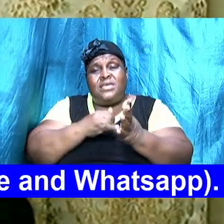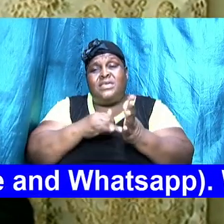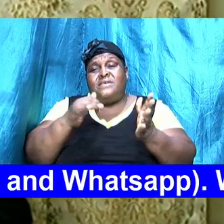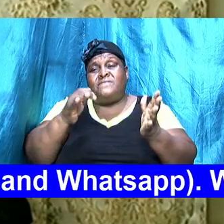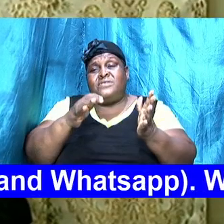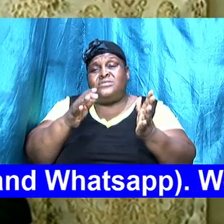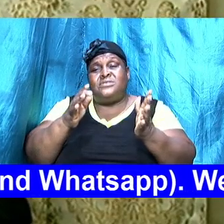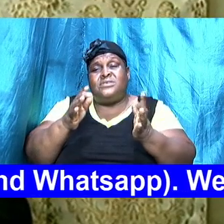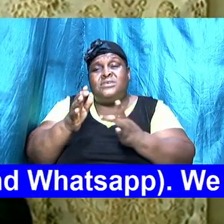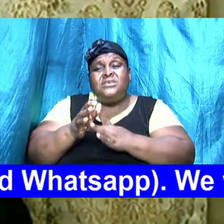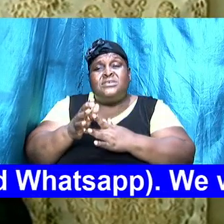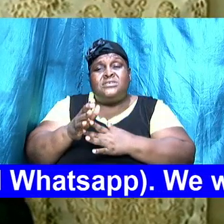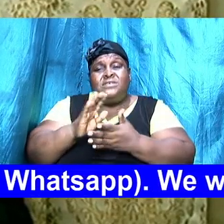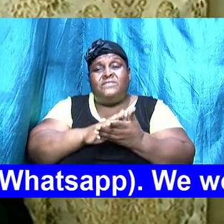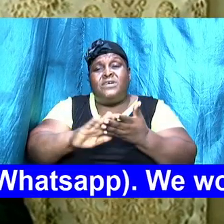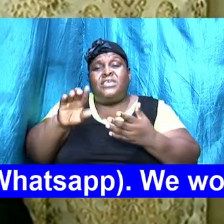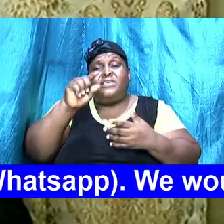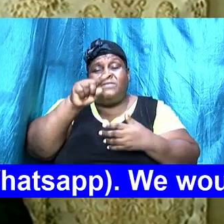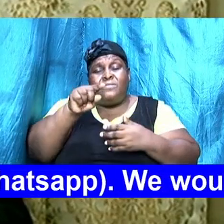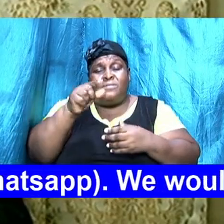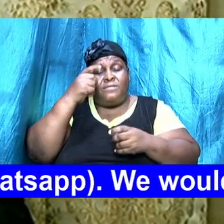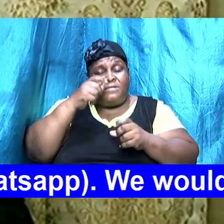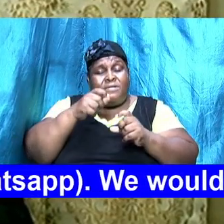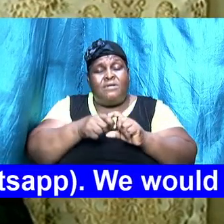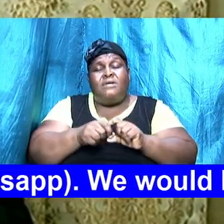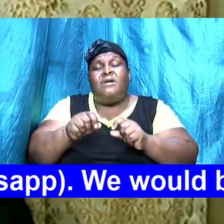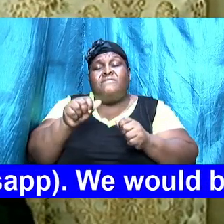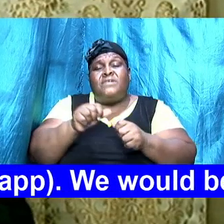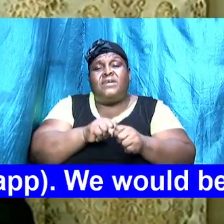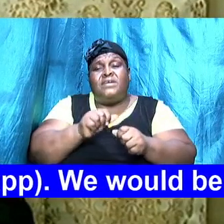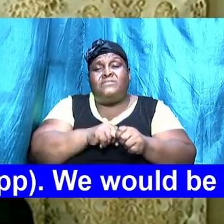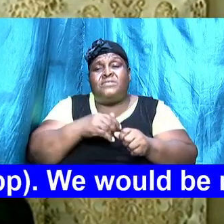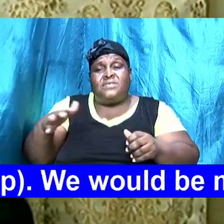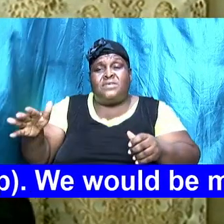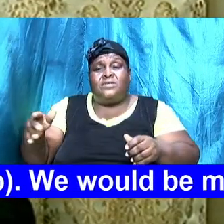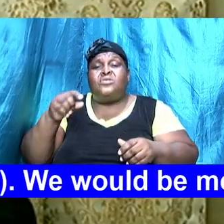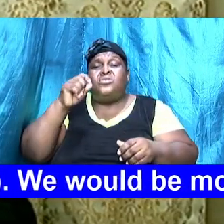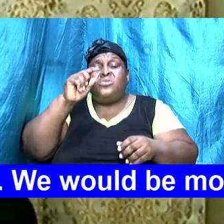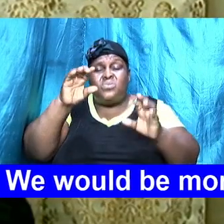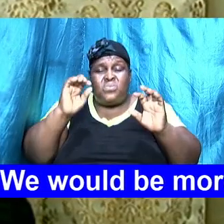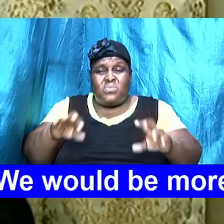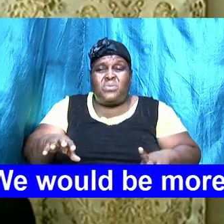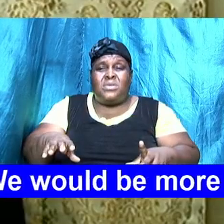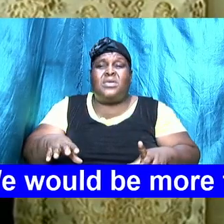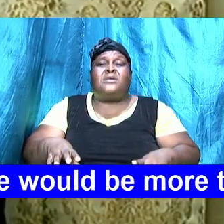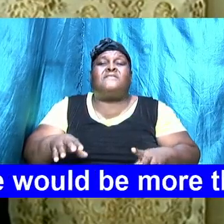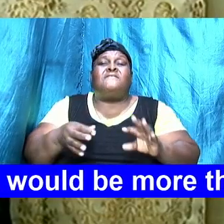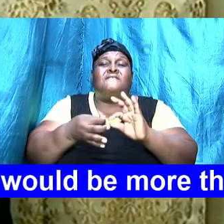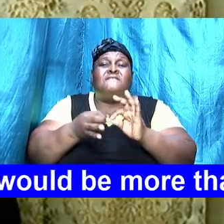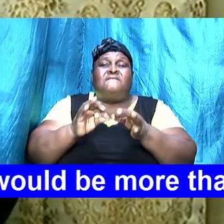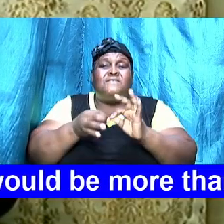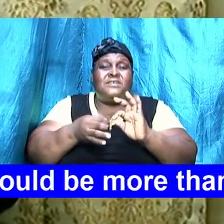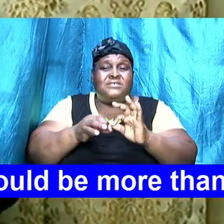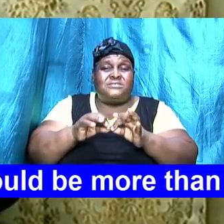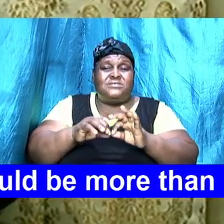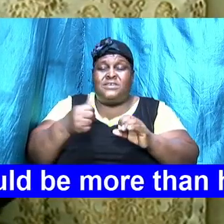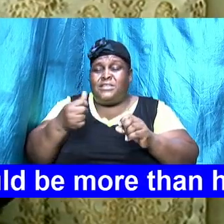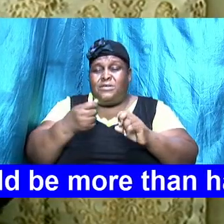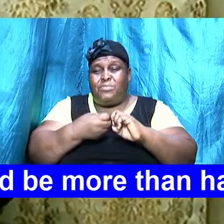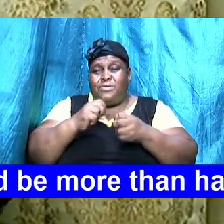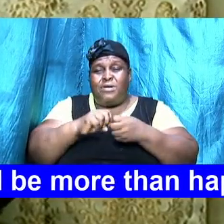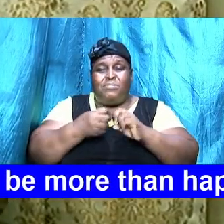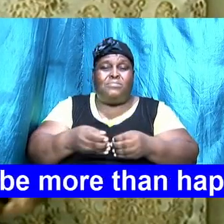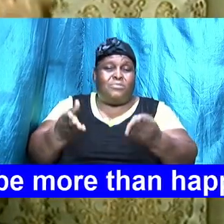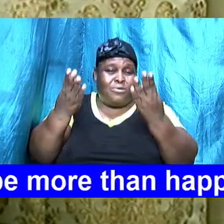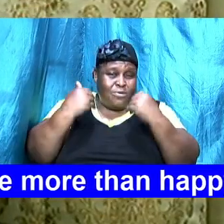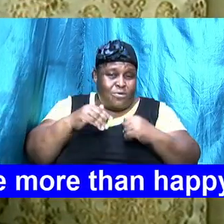and everything, you can deal with any and every matter in your relationship. Take it from me. And the